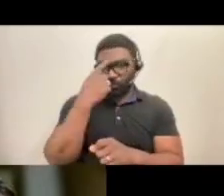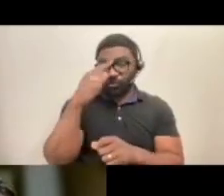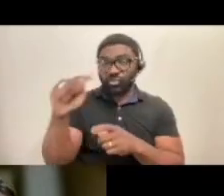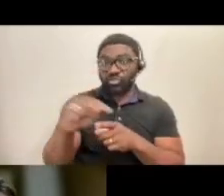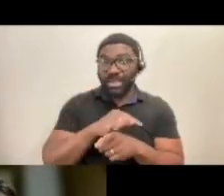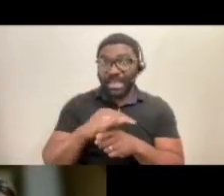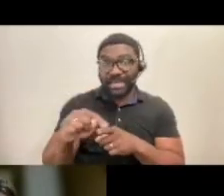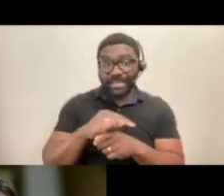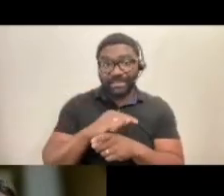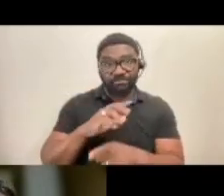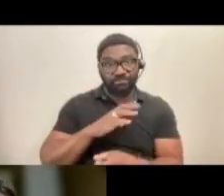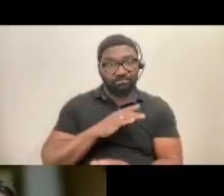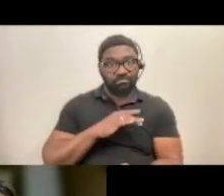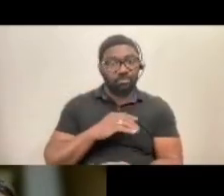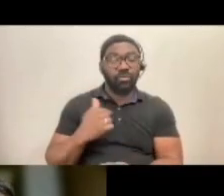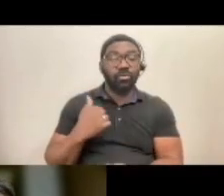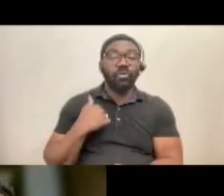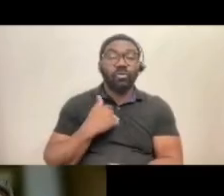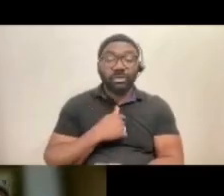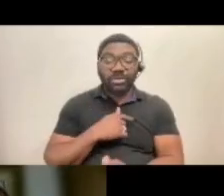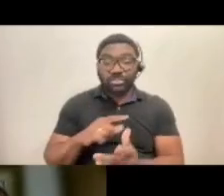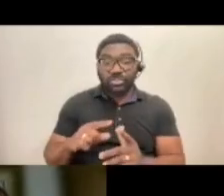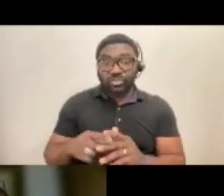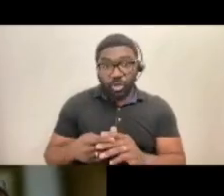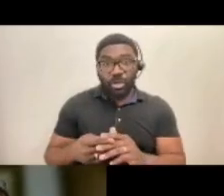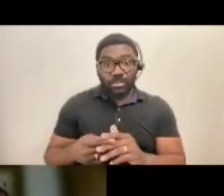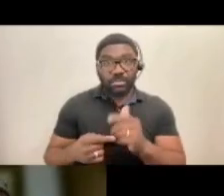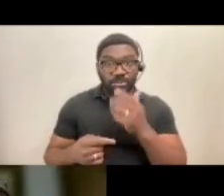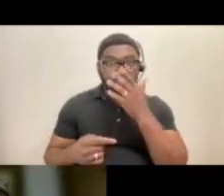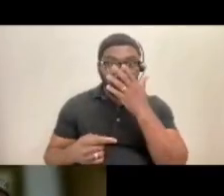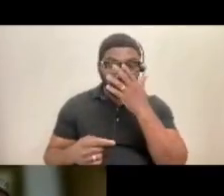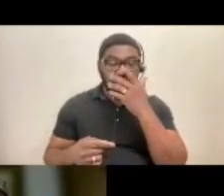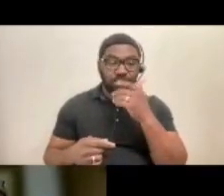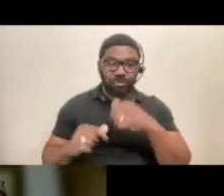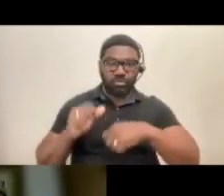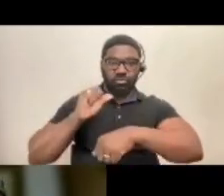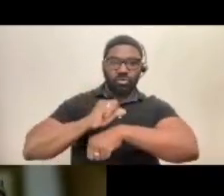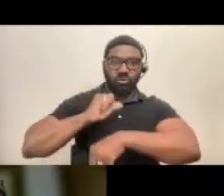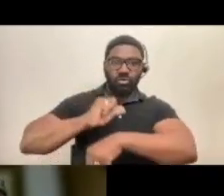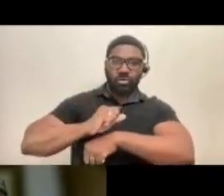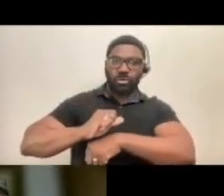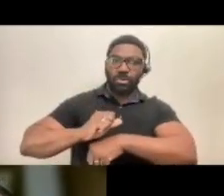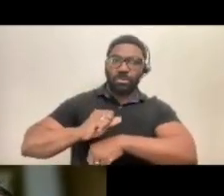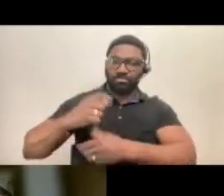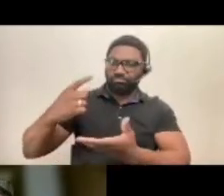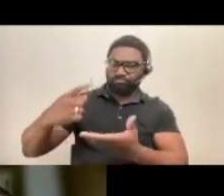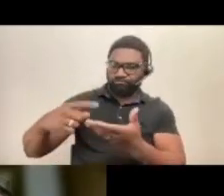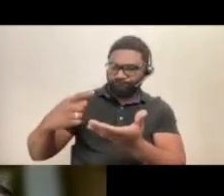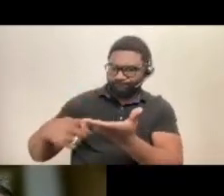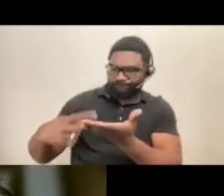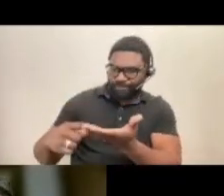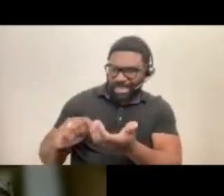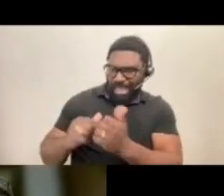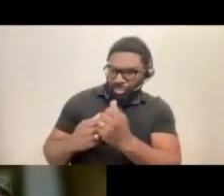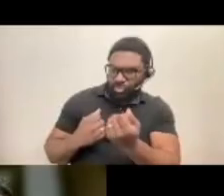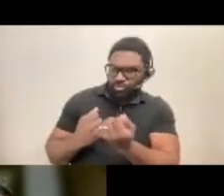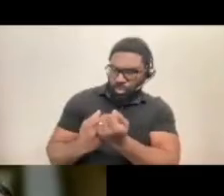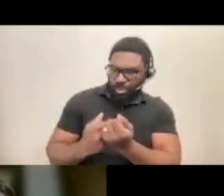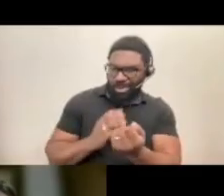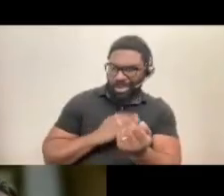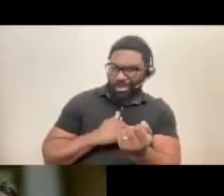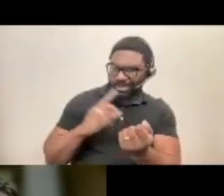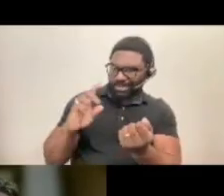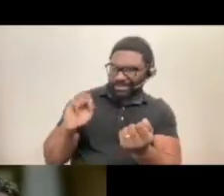training opportunities. And we had started some work discussing how are we going to help support our direct support